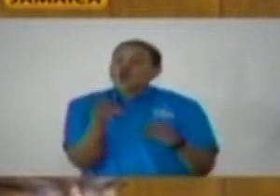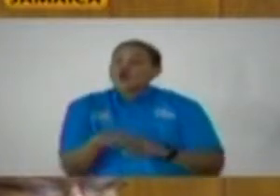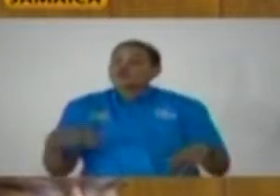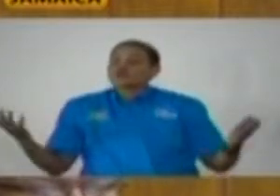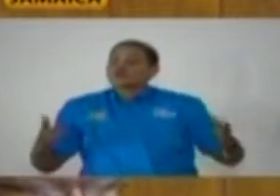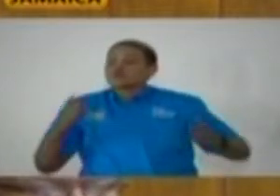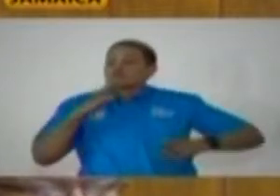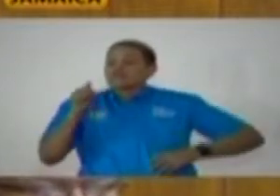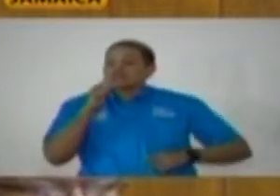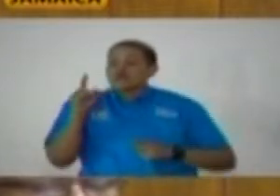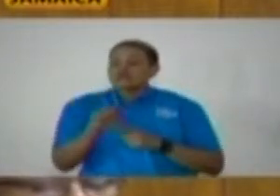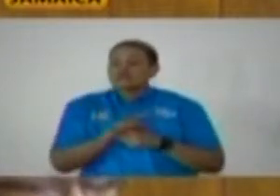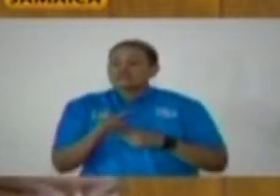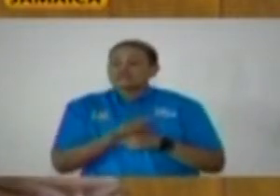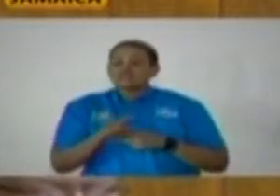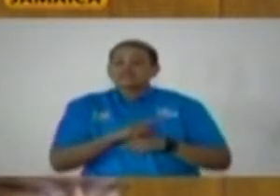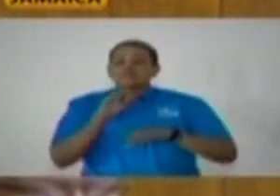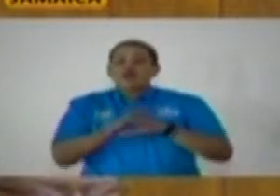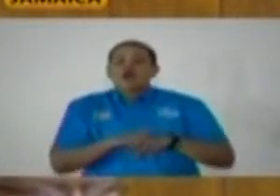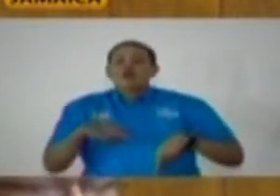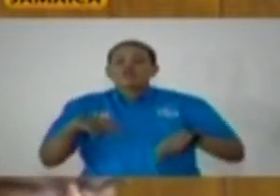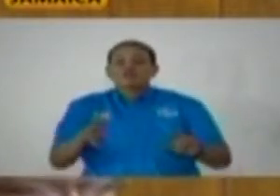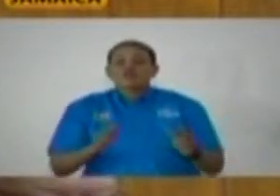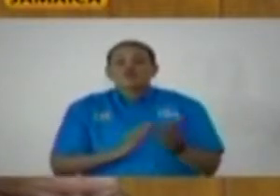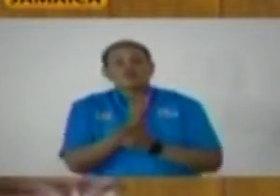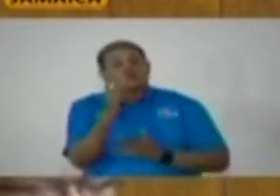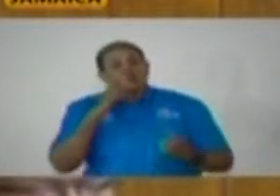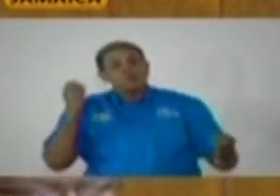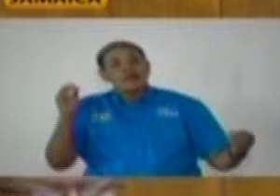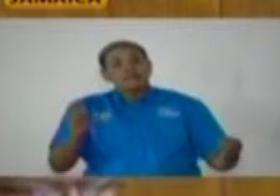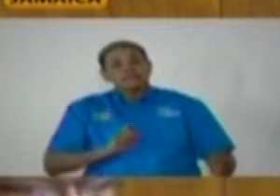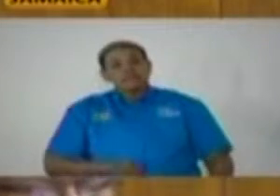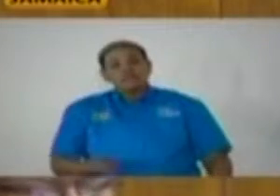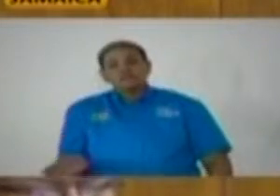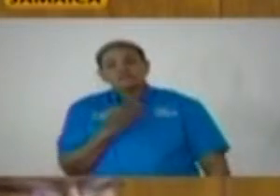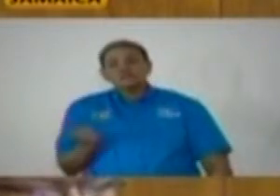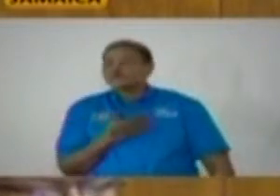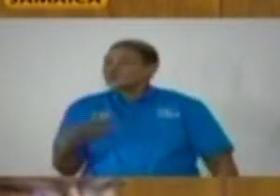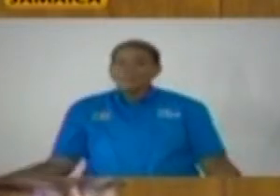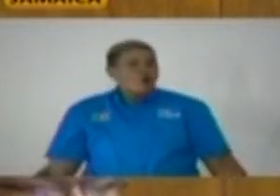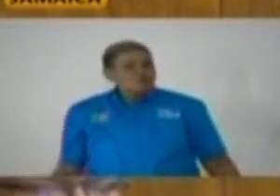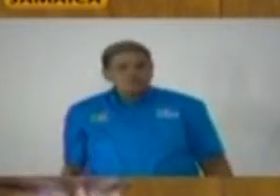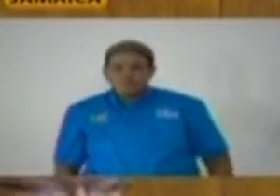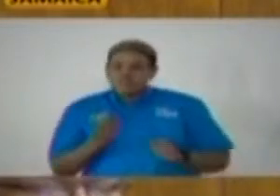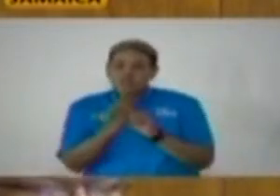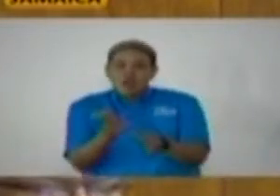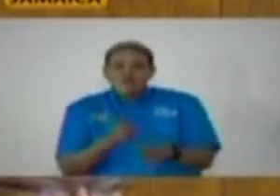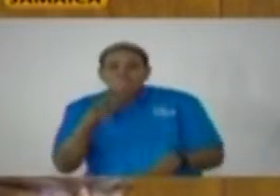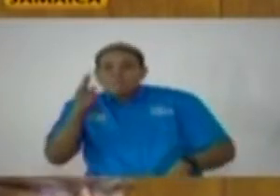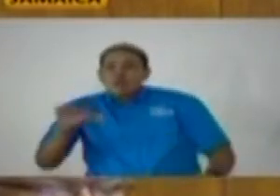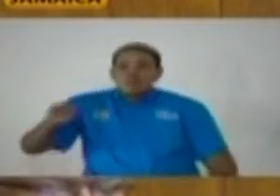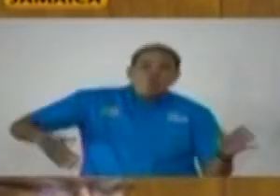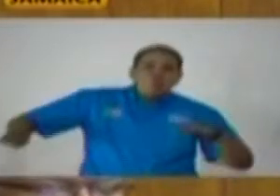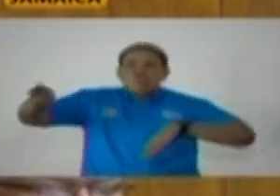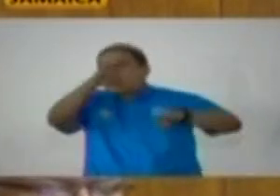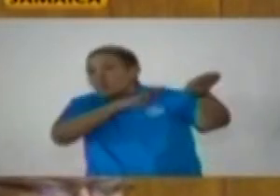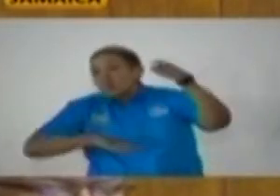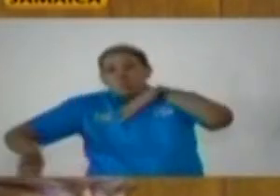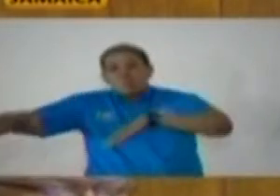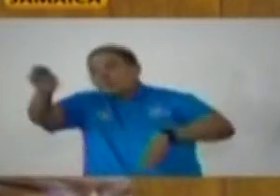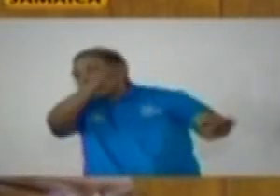the indiscipline on the road by the number of licenses that are provided. While the